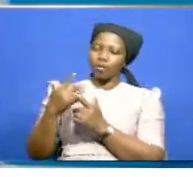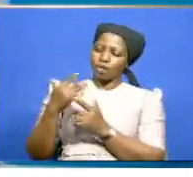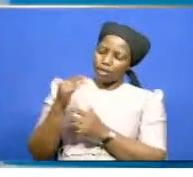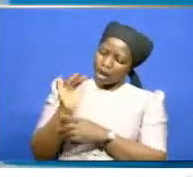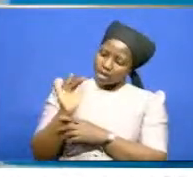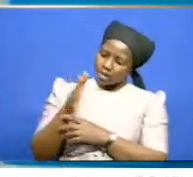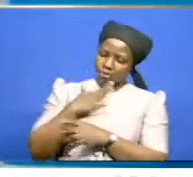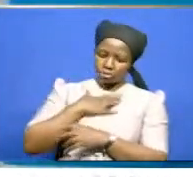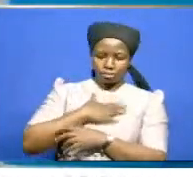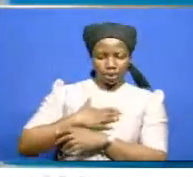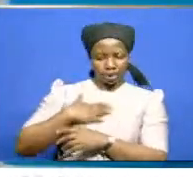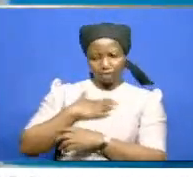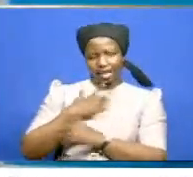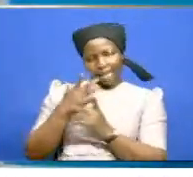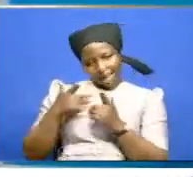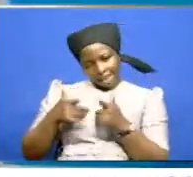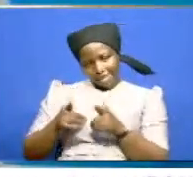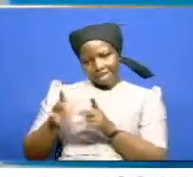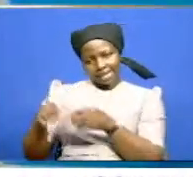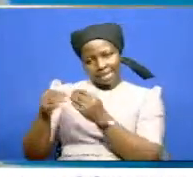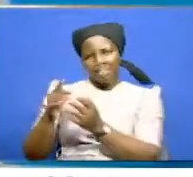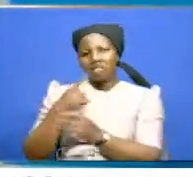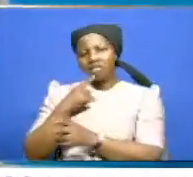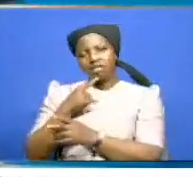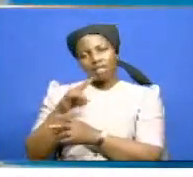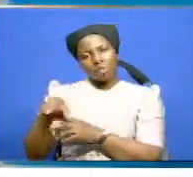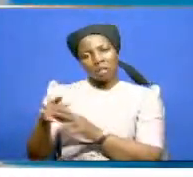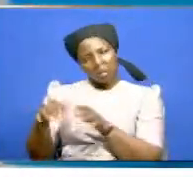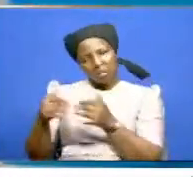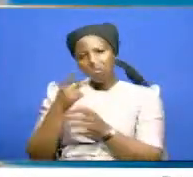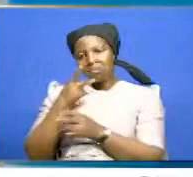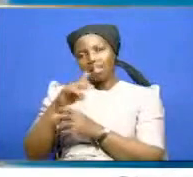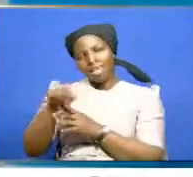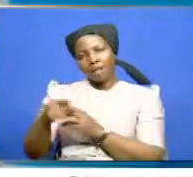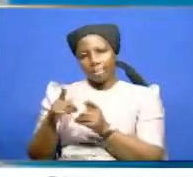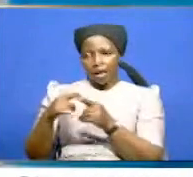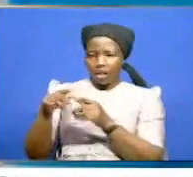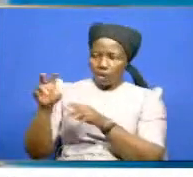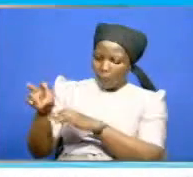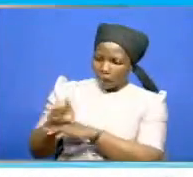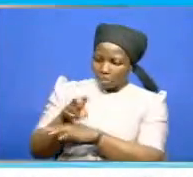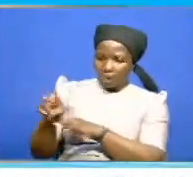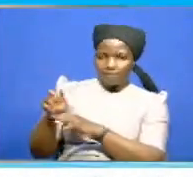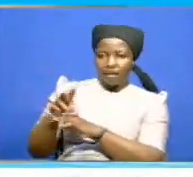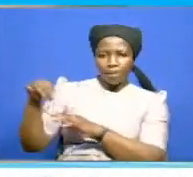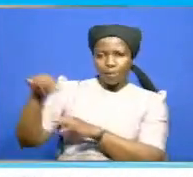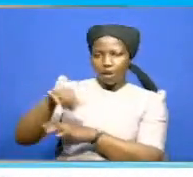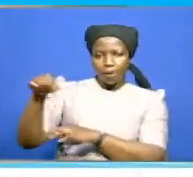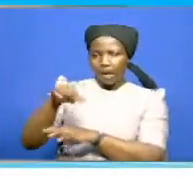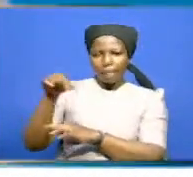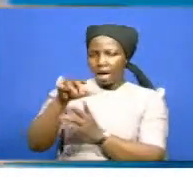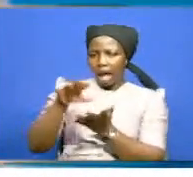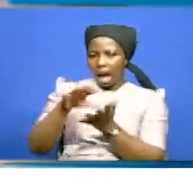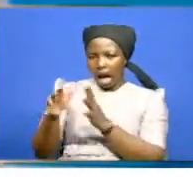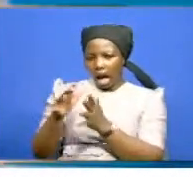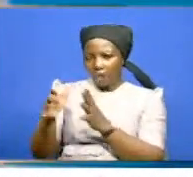small. You can give him $100,000 or $200,000. Then we observe the repayment